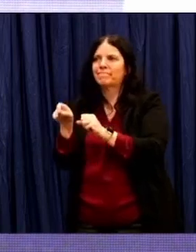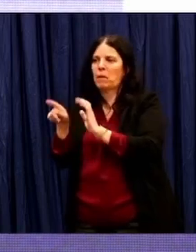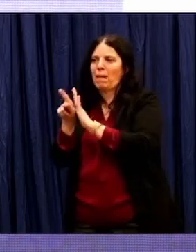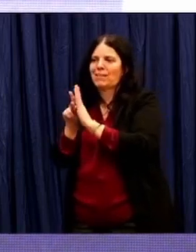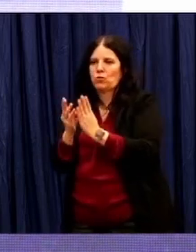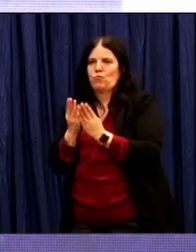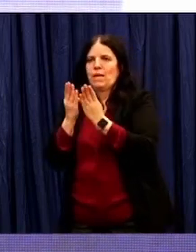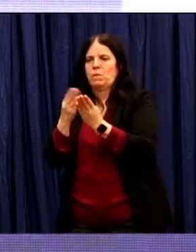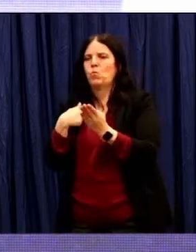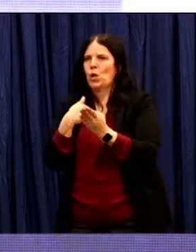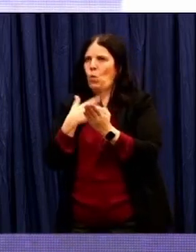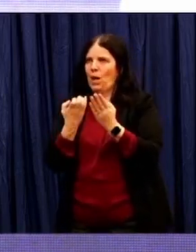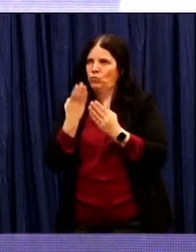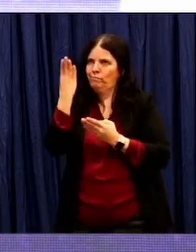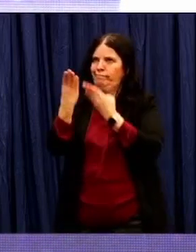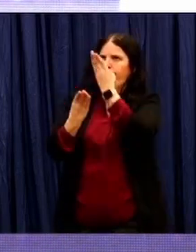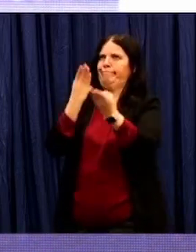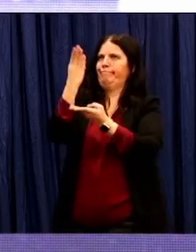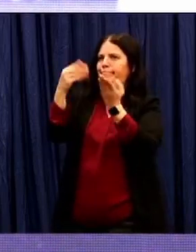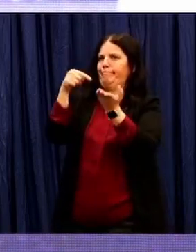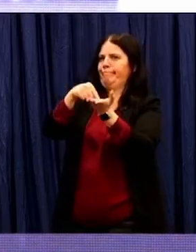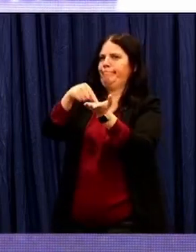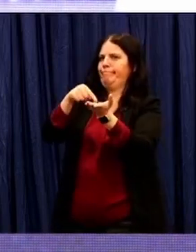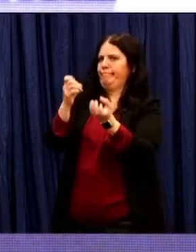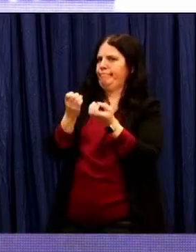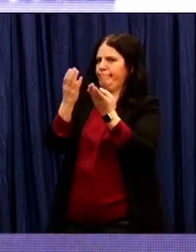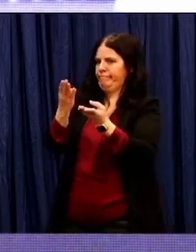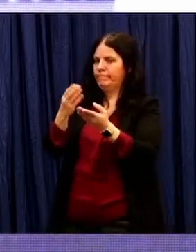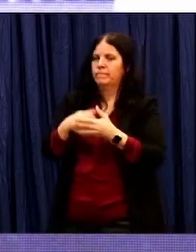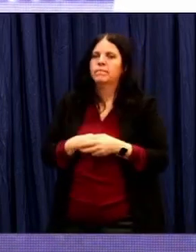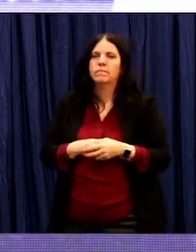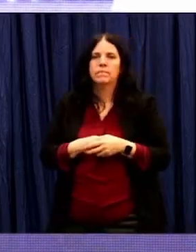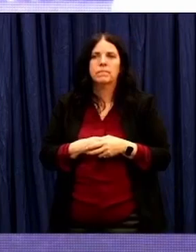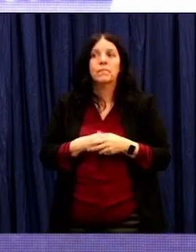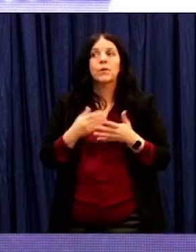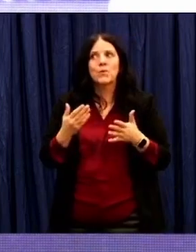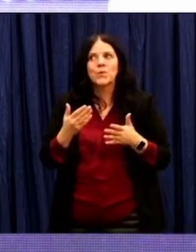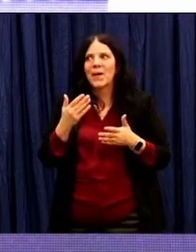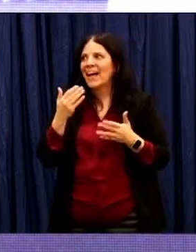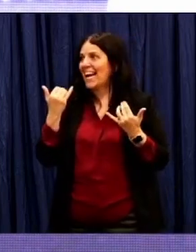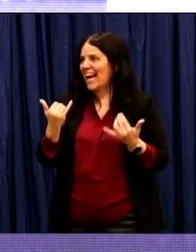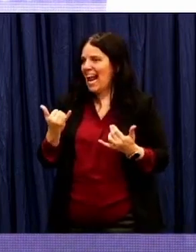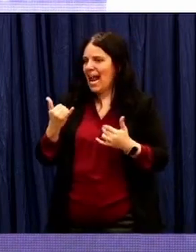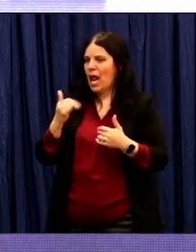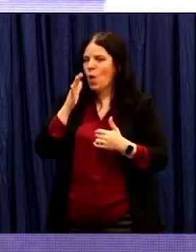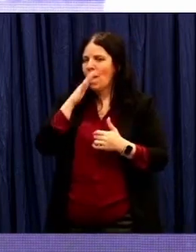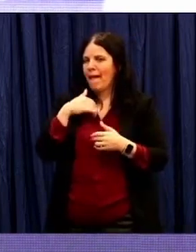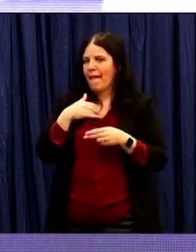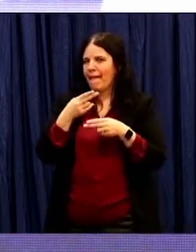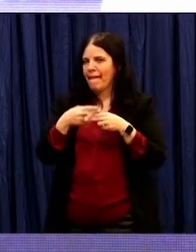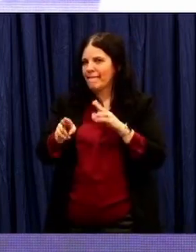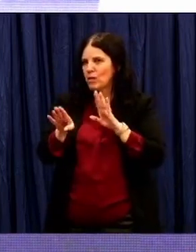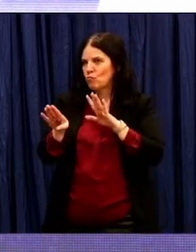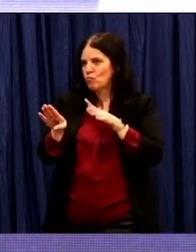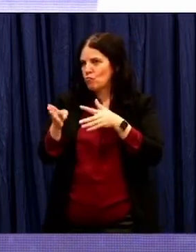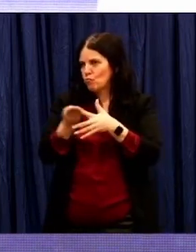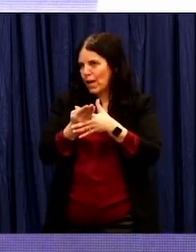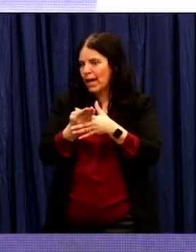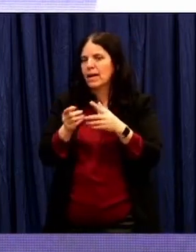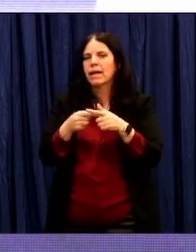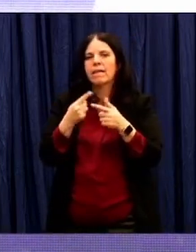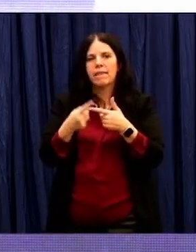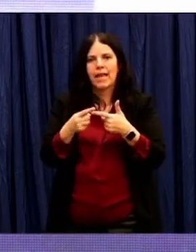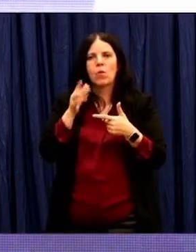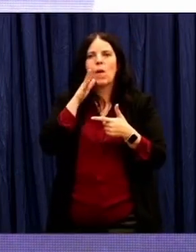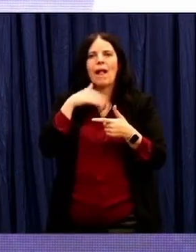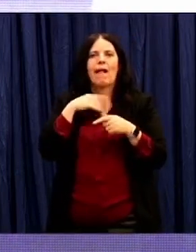ladder. And I think now we get a little bit of a break, and then we're going to be entering